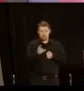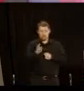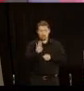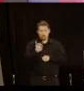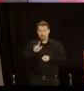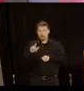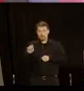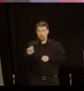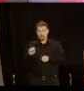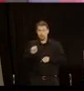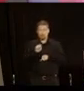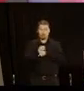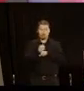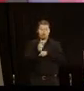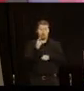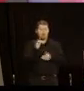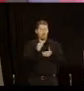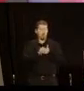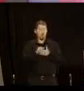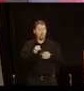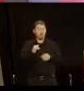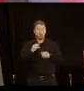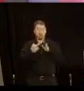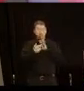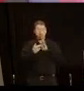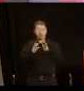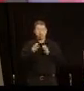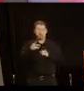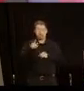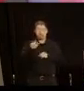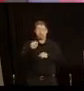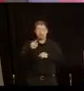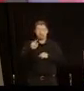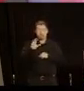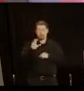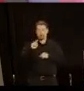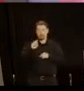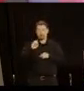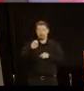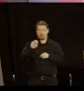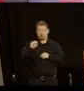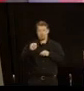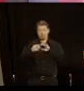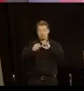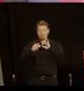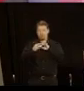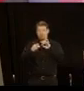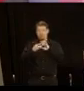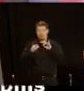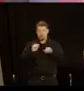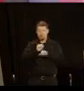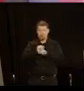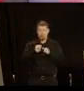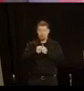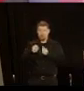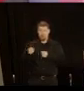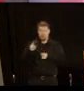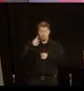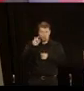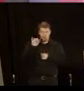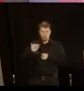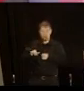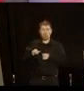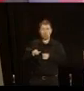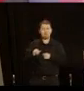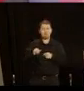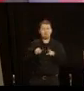bills, including the one Representative Plankin mentioned, which creates this work group for the purpose of breaking down those silos, just as our